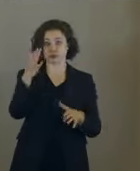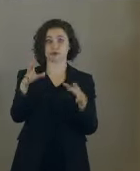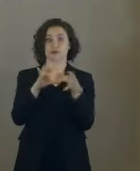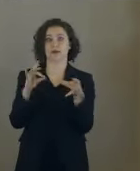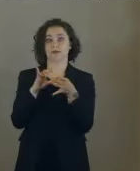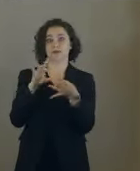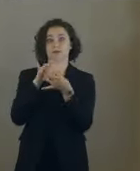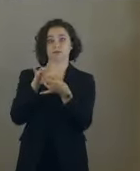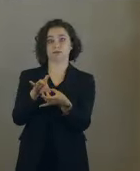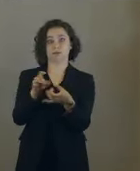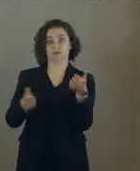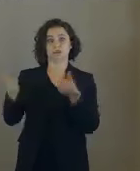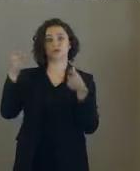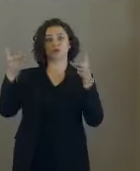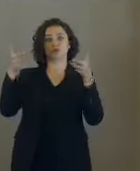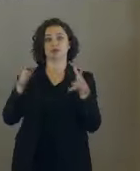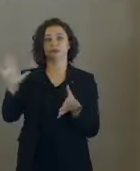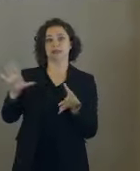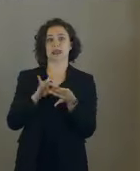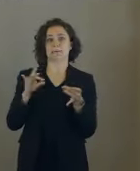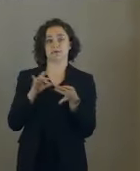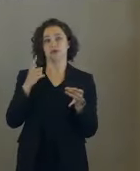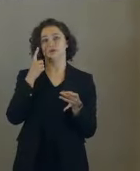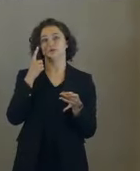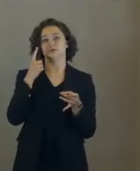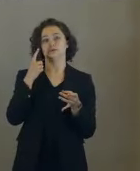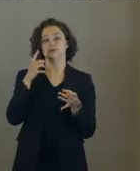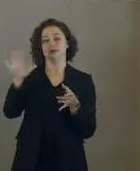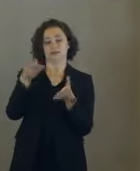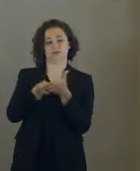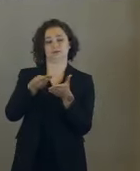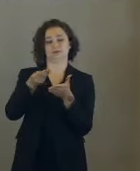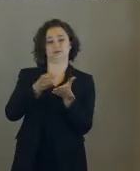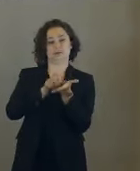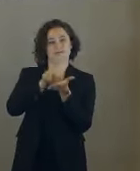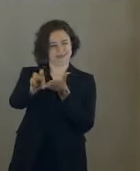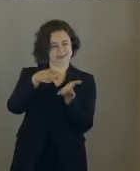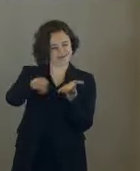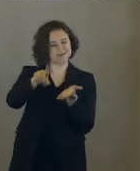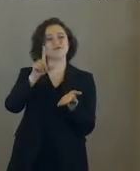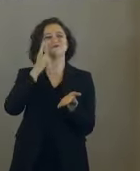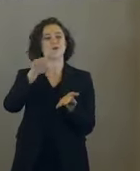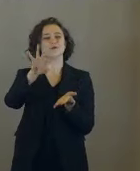comments related to the executive director's compensation for fiscal year 25?